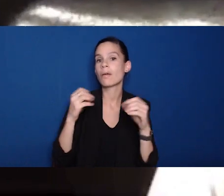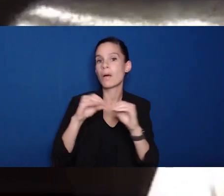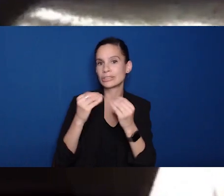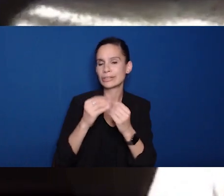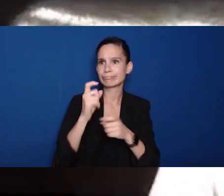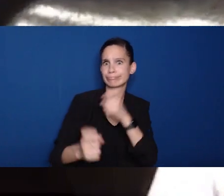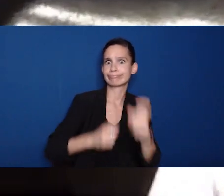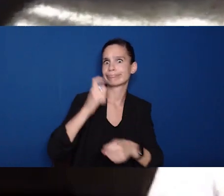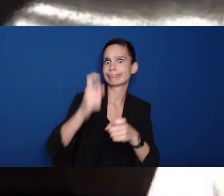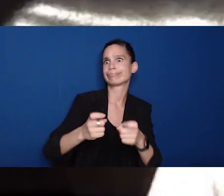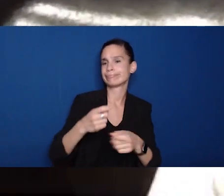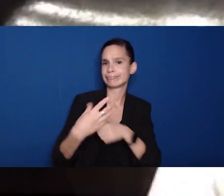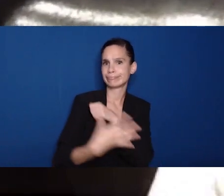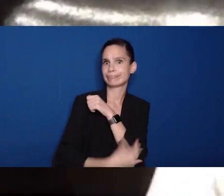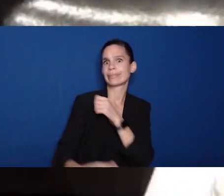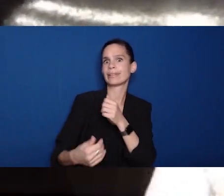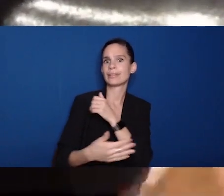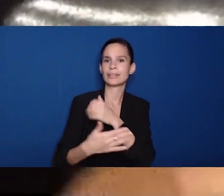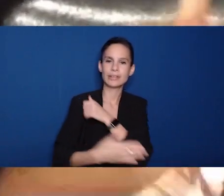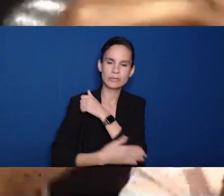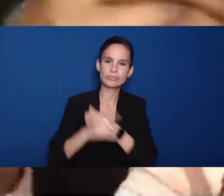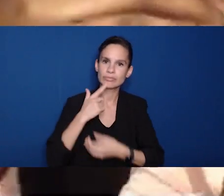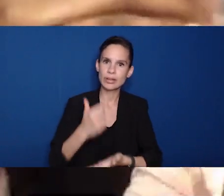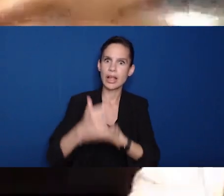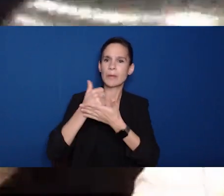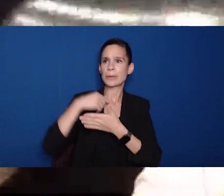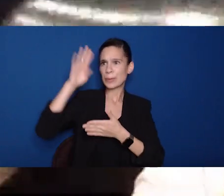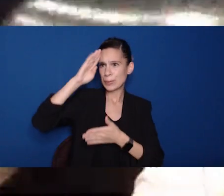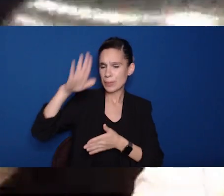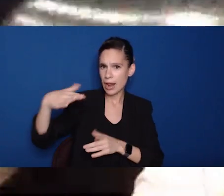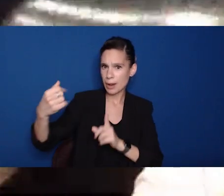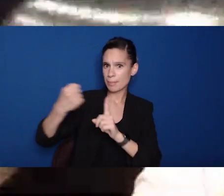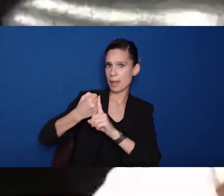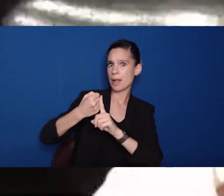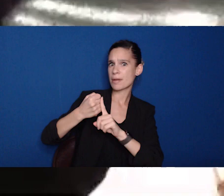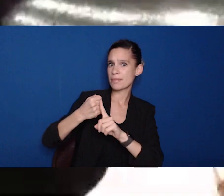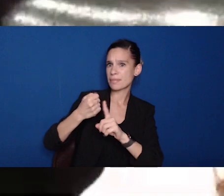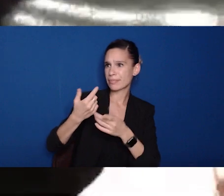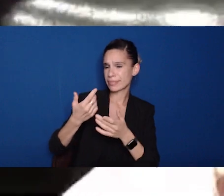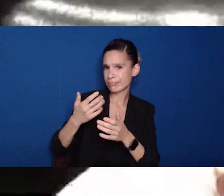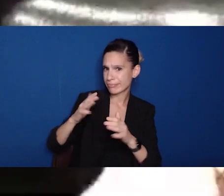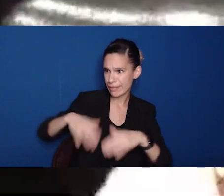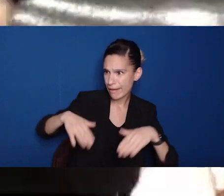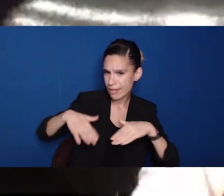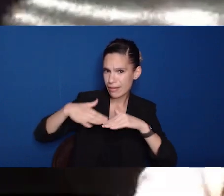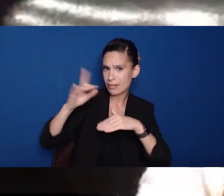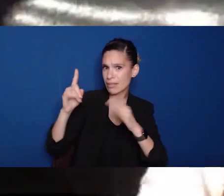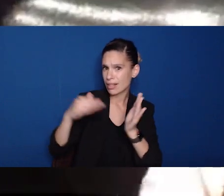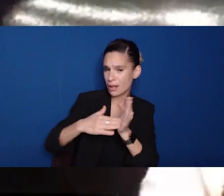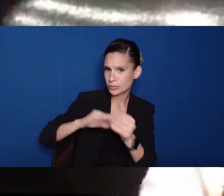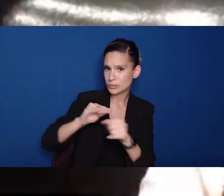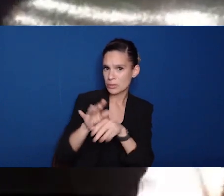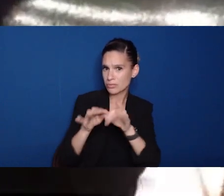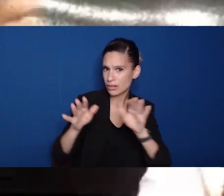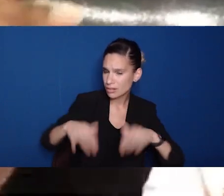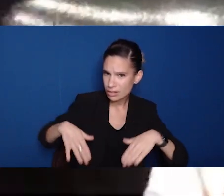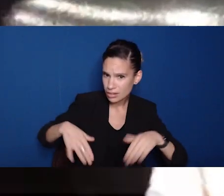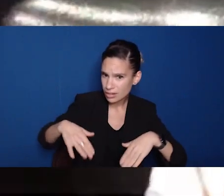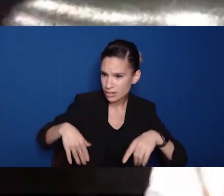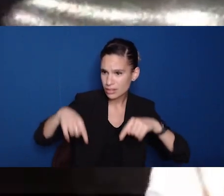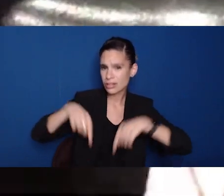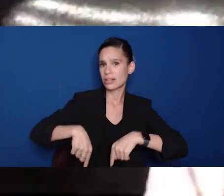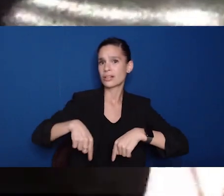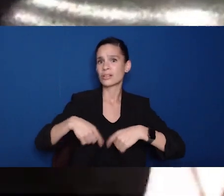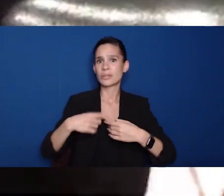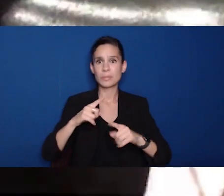it really has made an impact in terms of saying that, no, we know it hasn't hit us in the thousands or the hundreds yet, but we